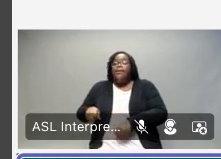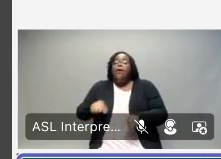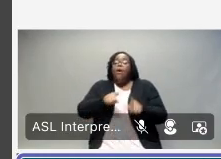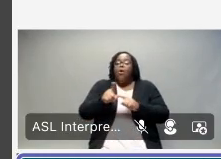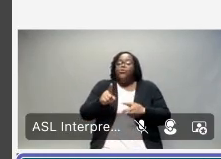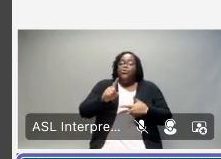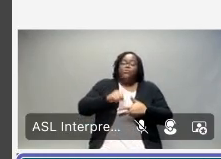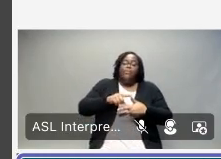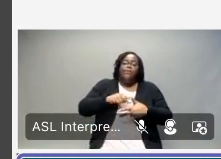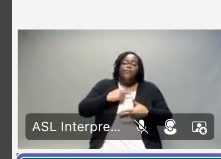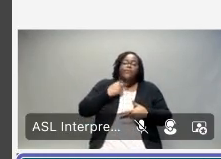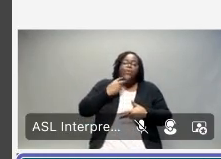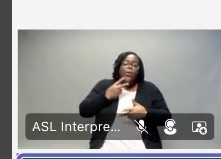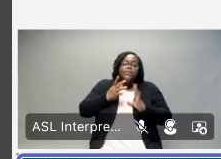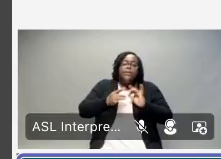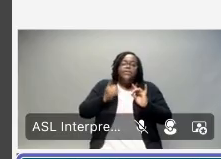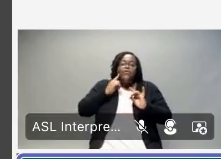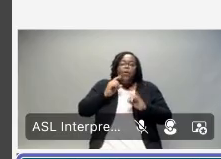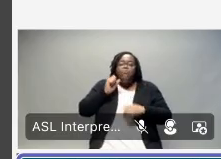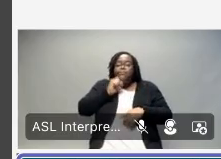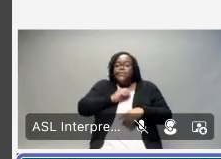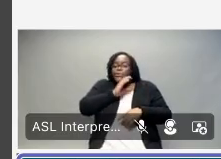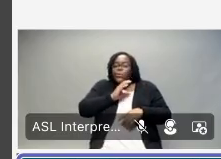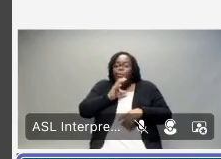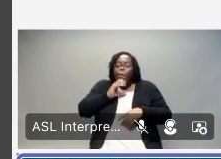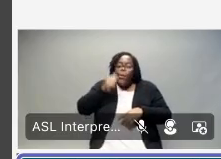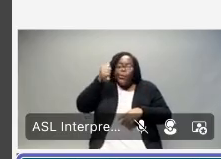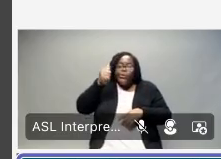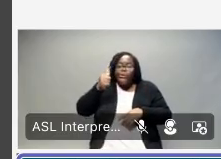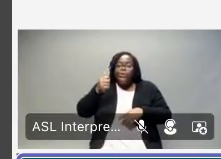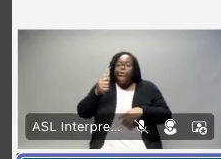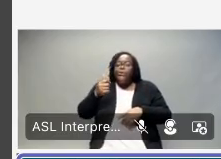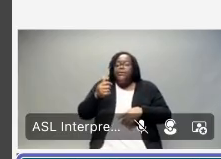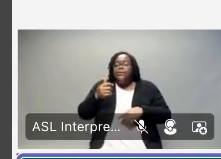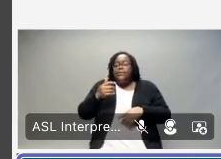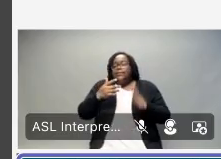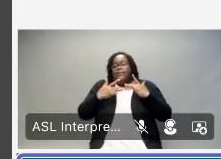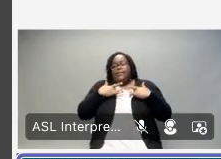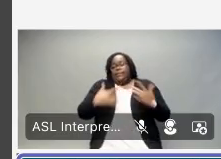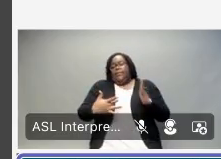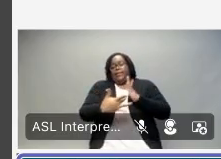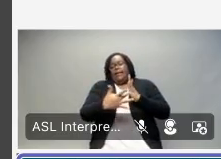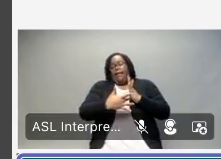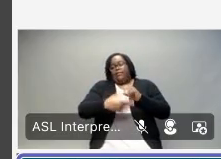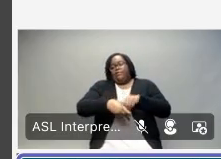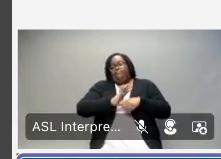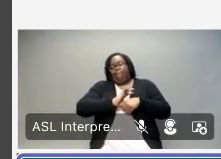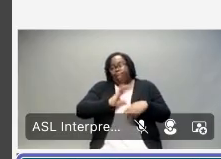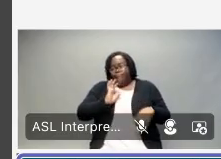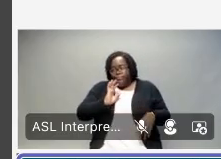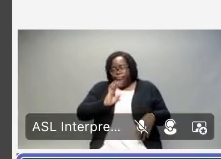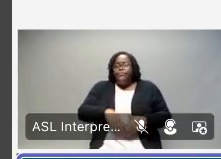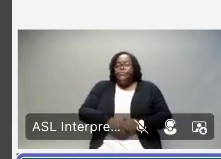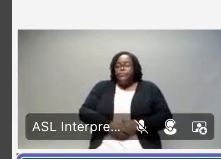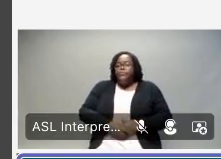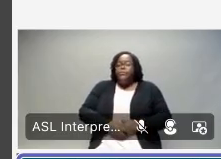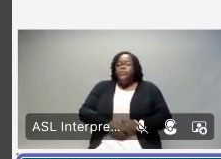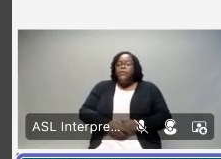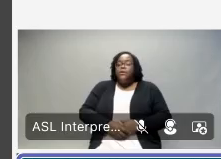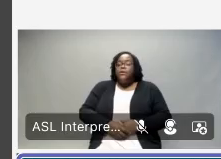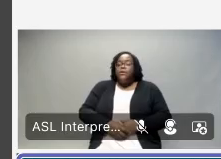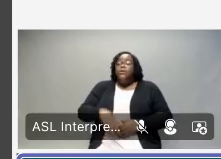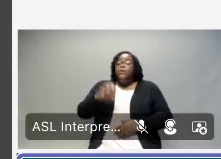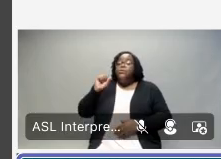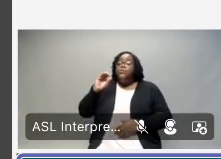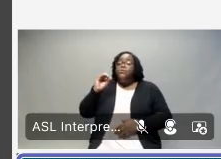voice for like the elderly who don't want to have anything to do potentially with text or emails. But know